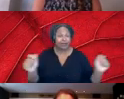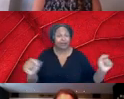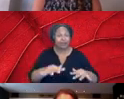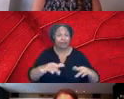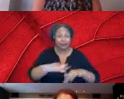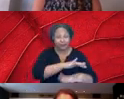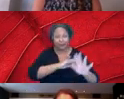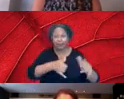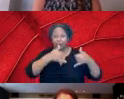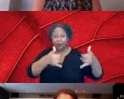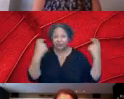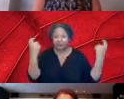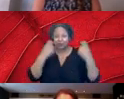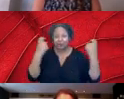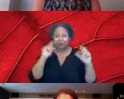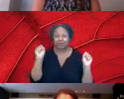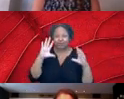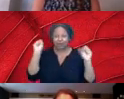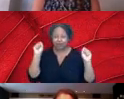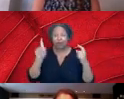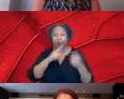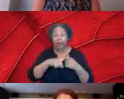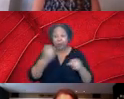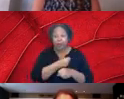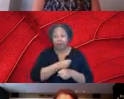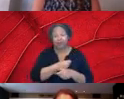was completely shocked and I cried when I got the award,